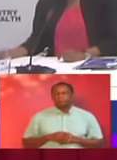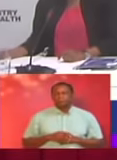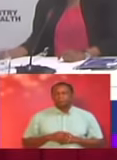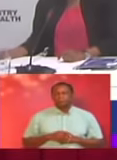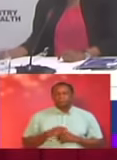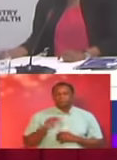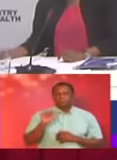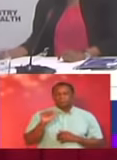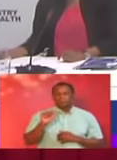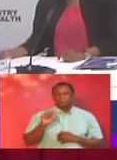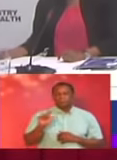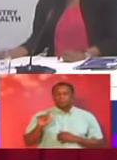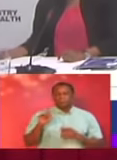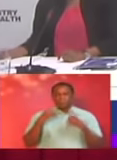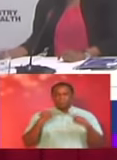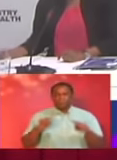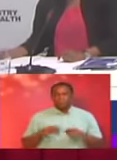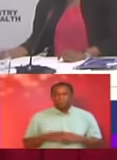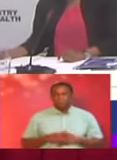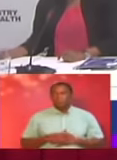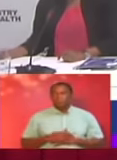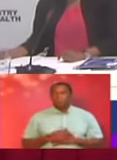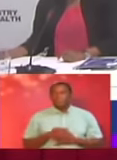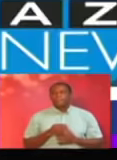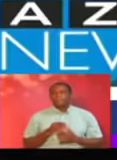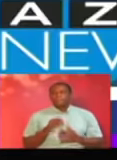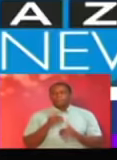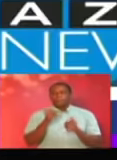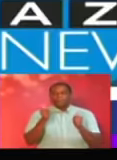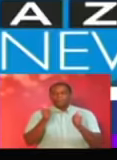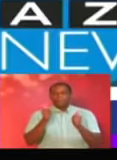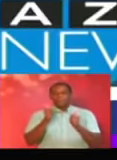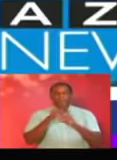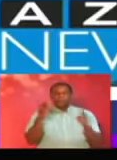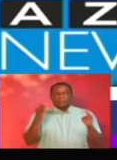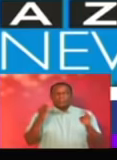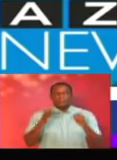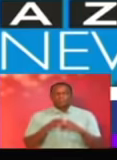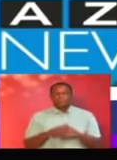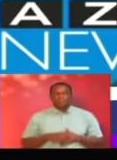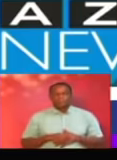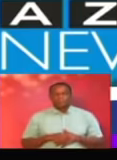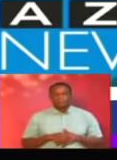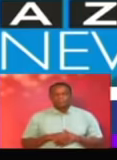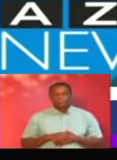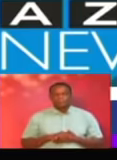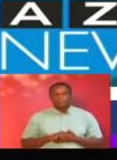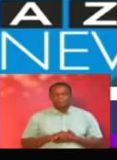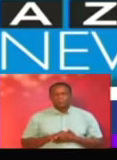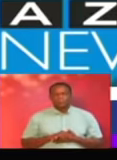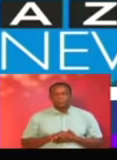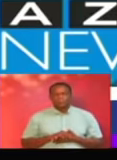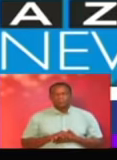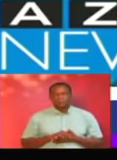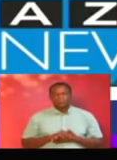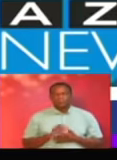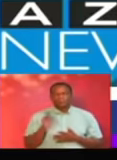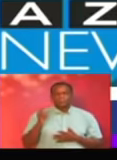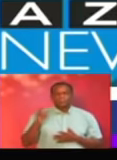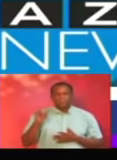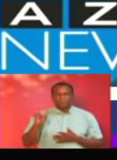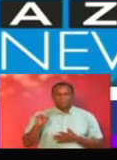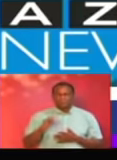News, please. Good morning, Priya Vihari, azpnews.com. My first question, Minister, can you